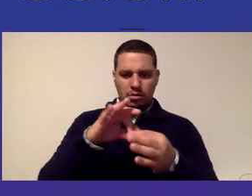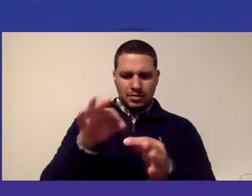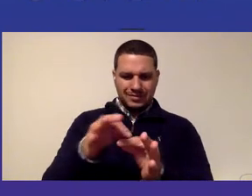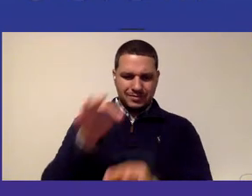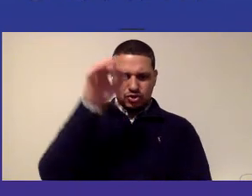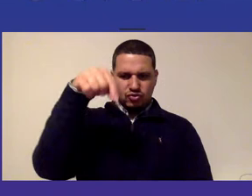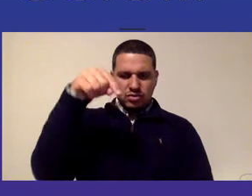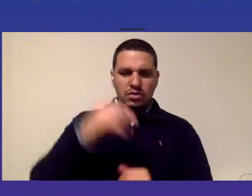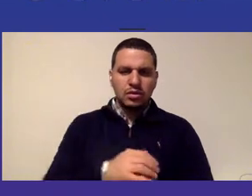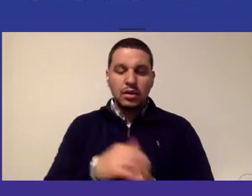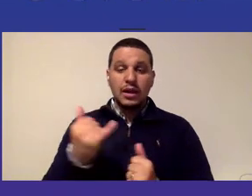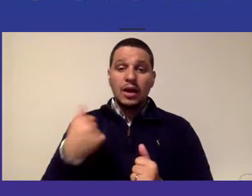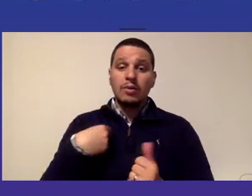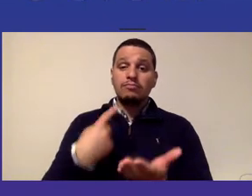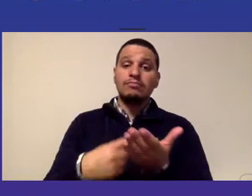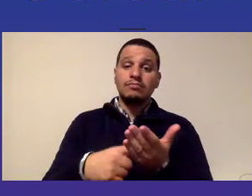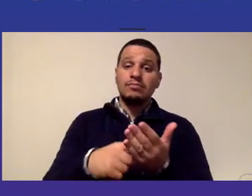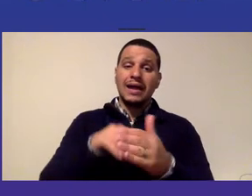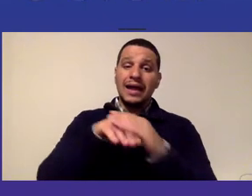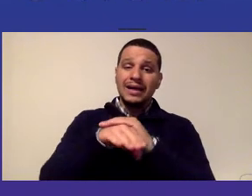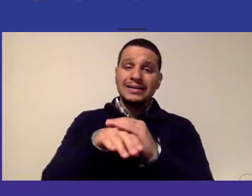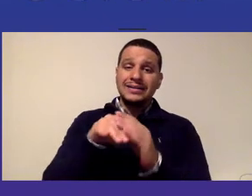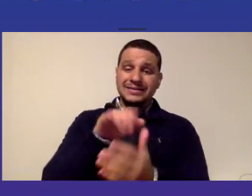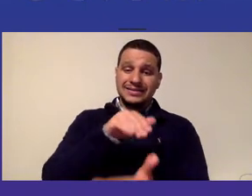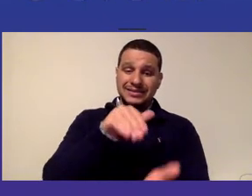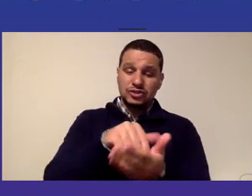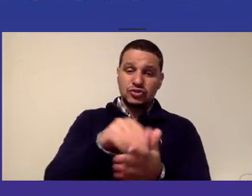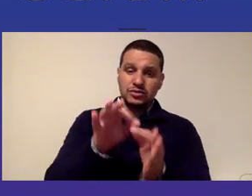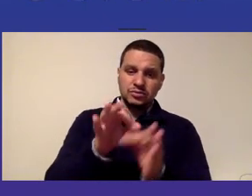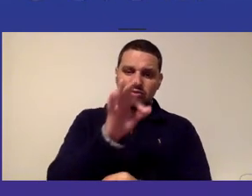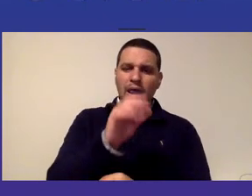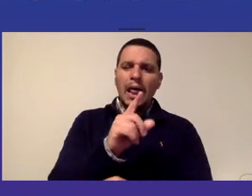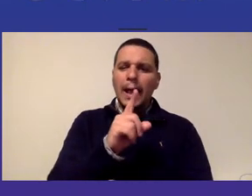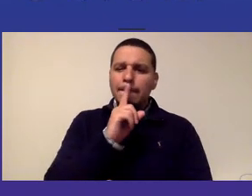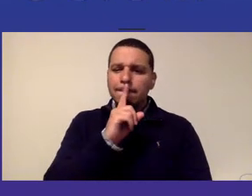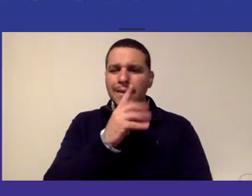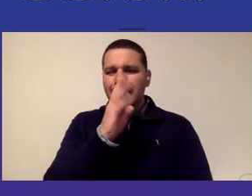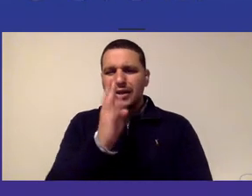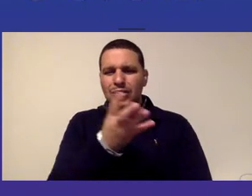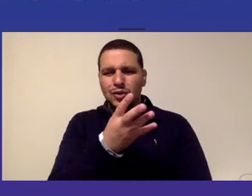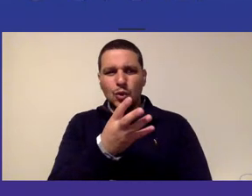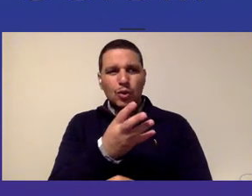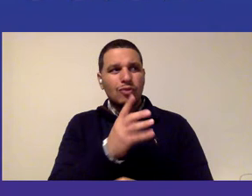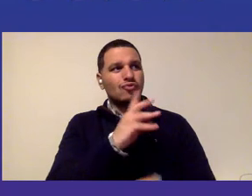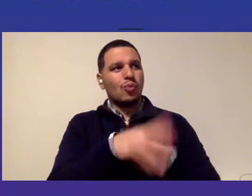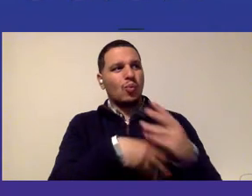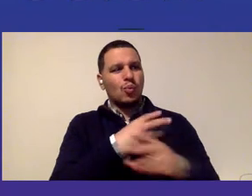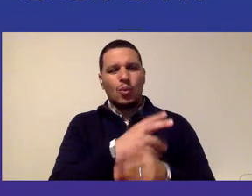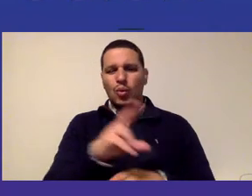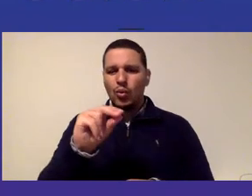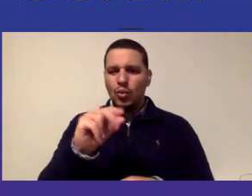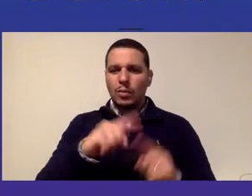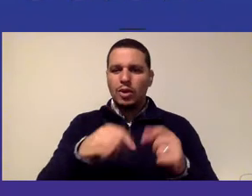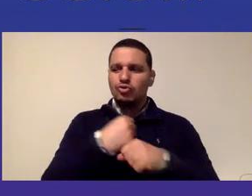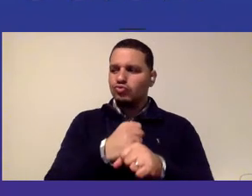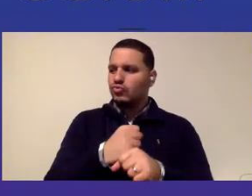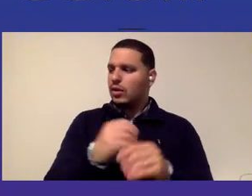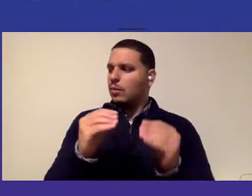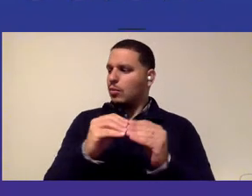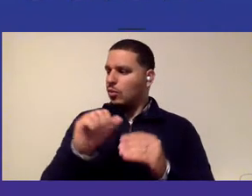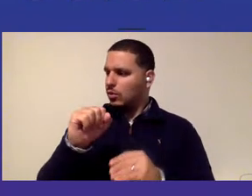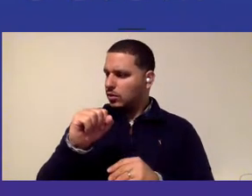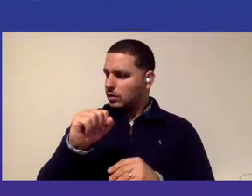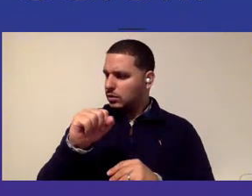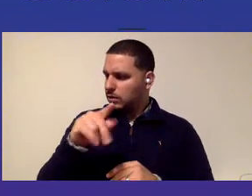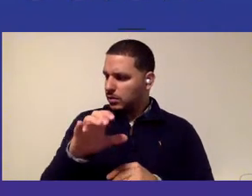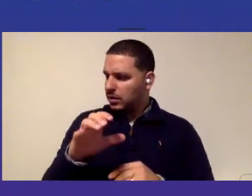about accessing and centering spirit, not to bypass the material world, but to create more space for all of us